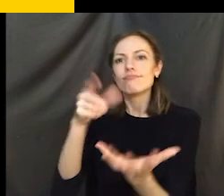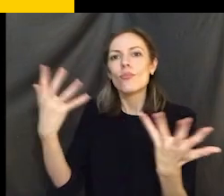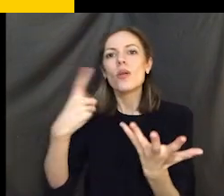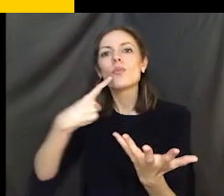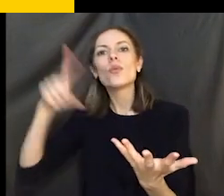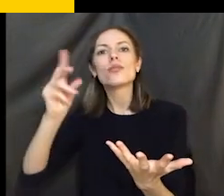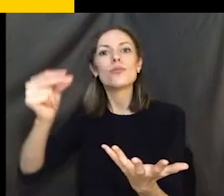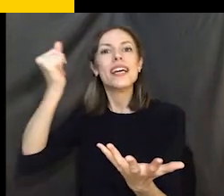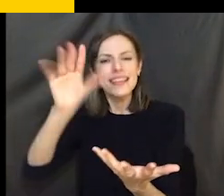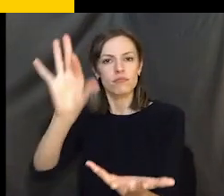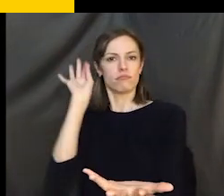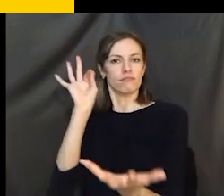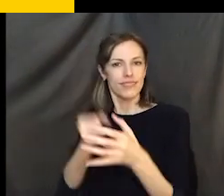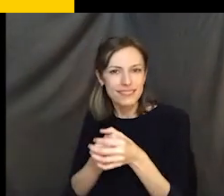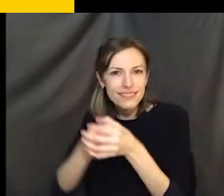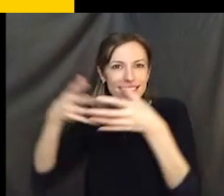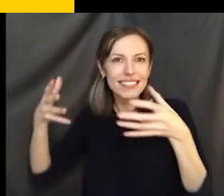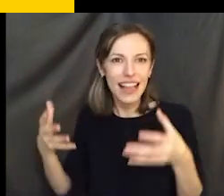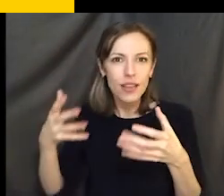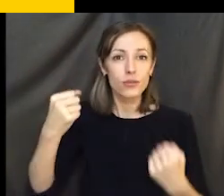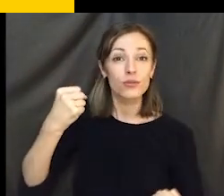build back better.